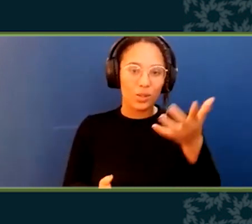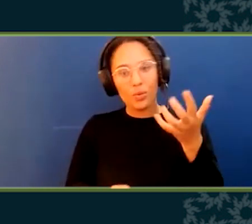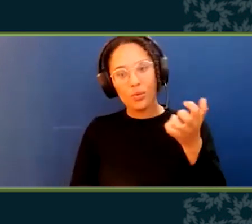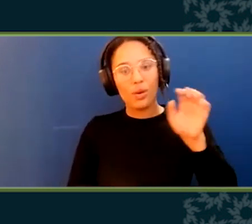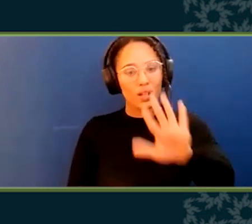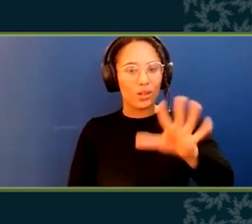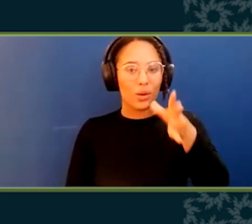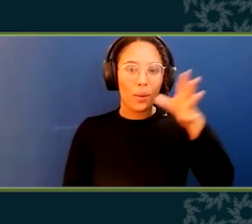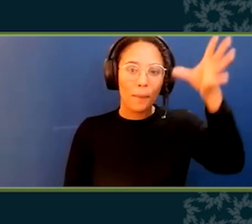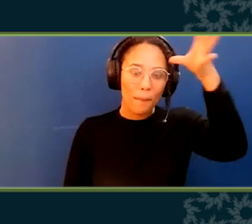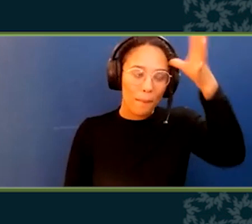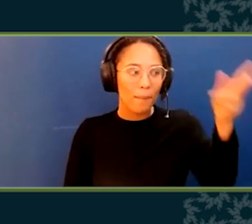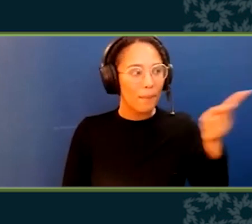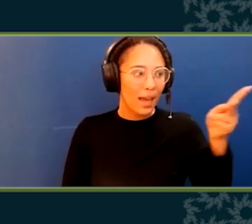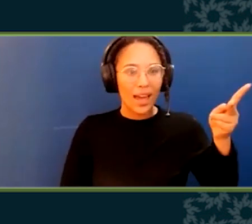right? Like,